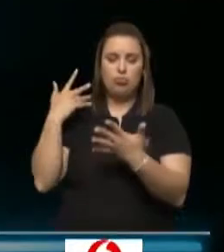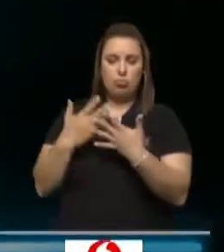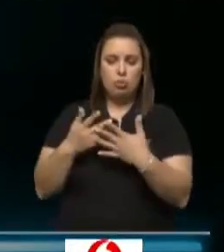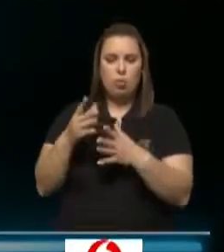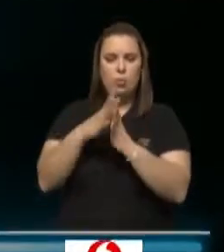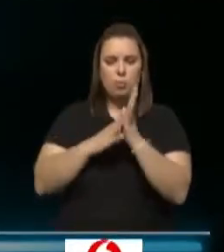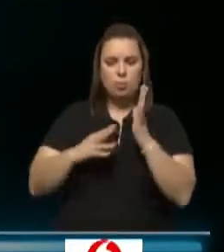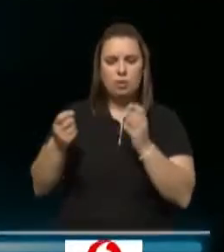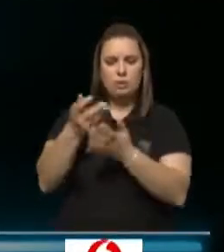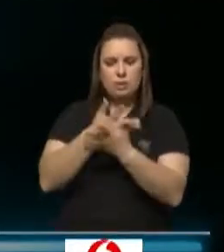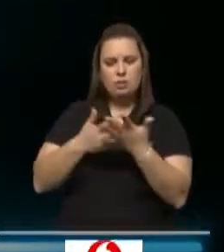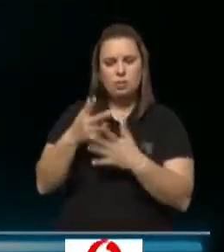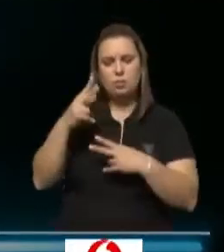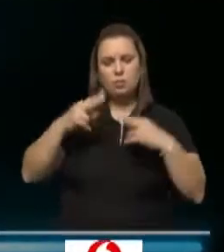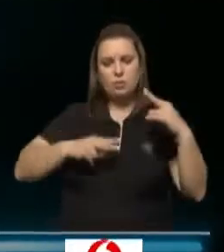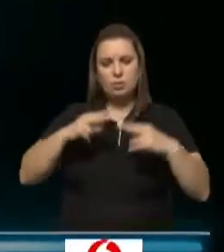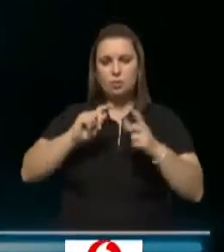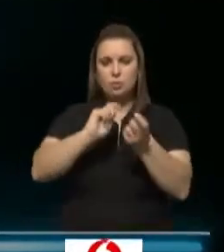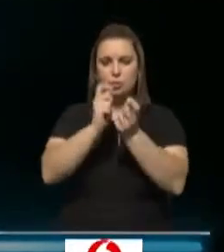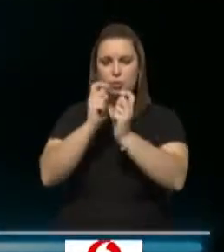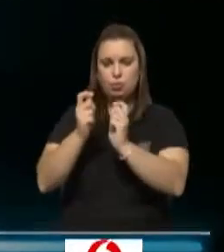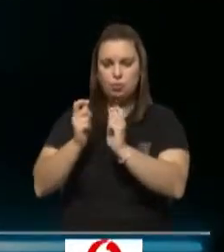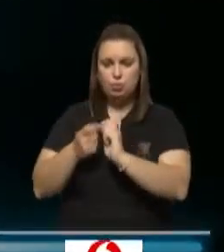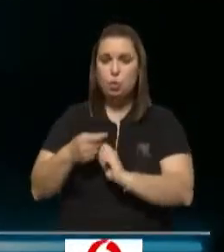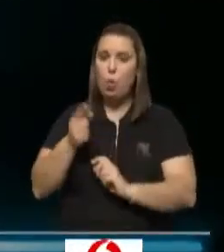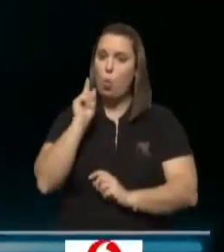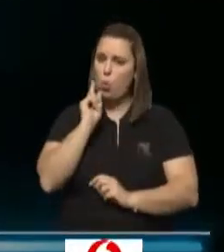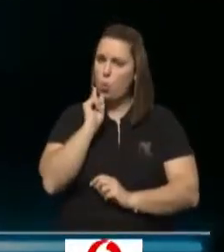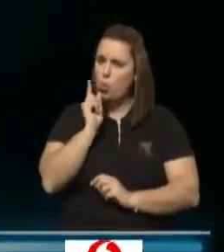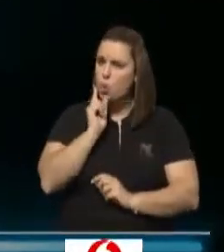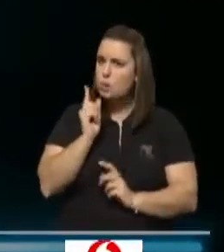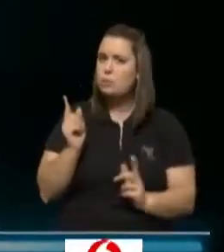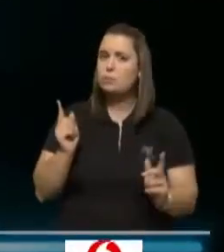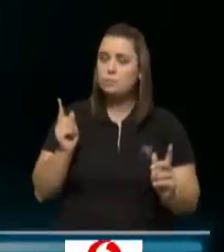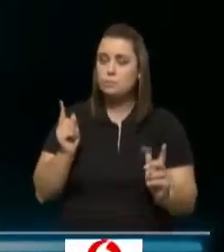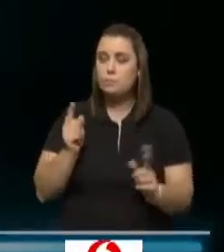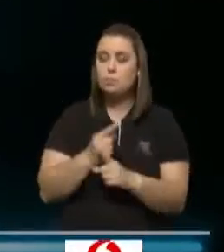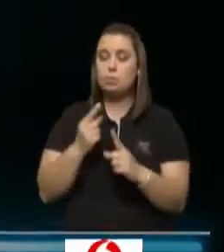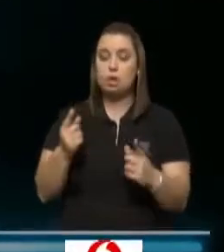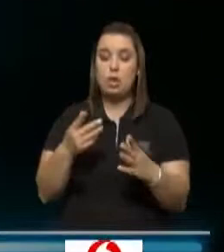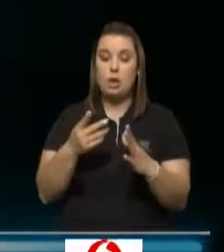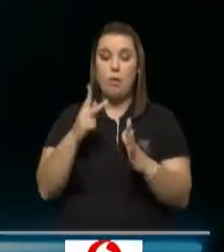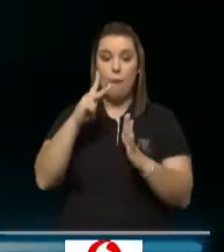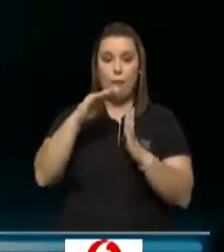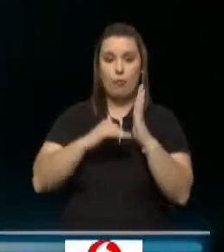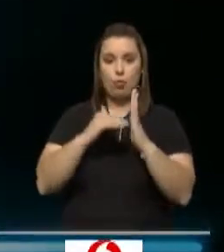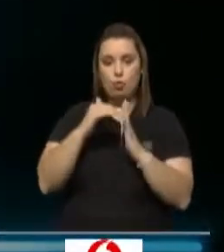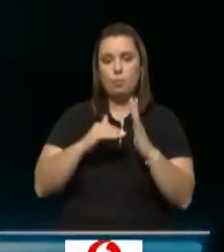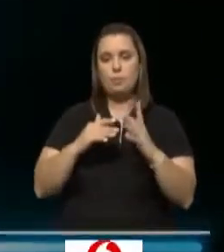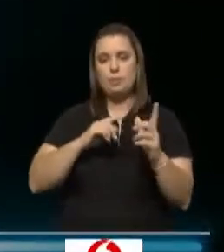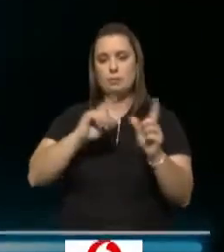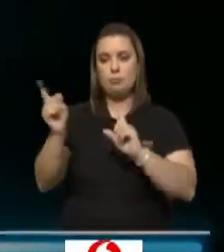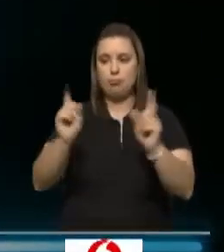in recent years and our economic and financial models have changed significantly, where the